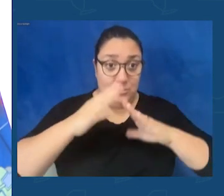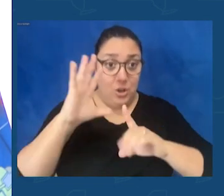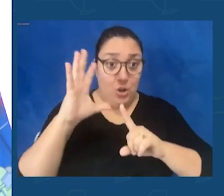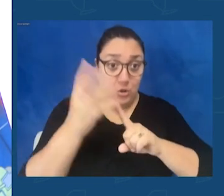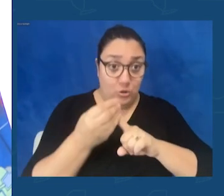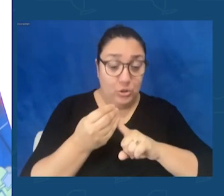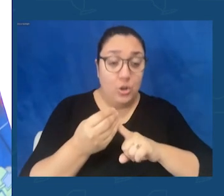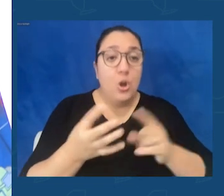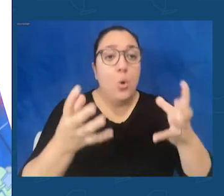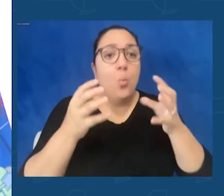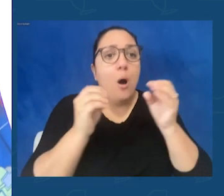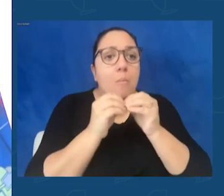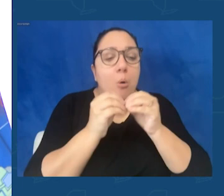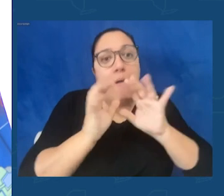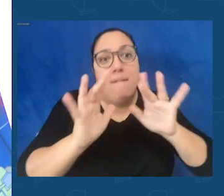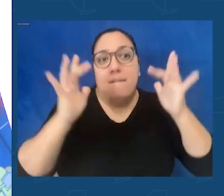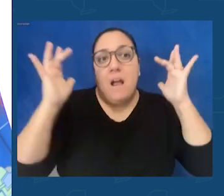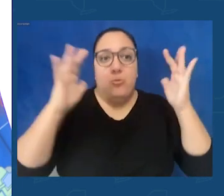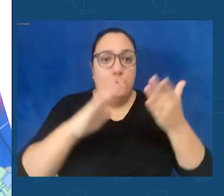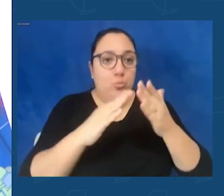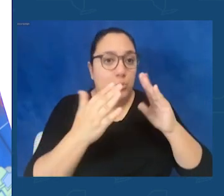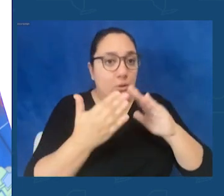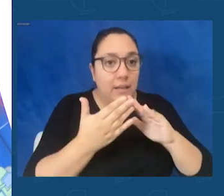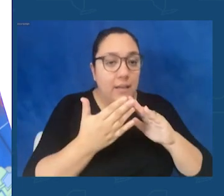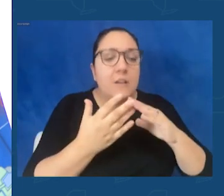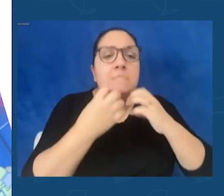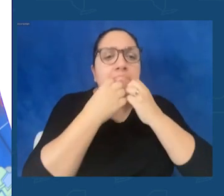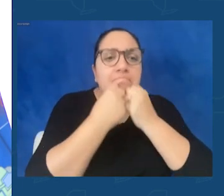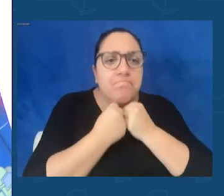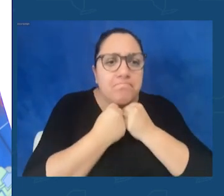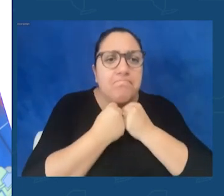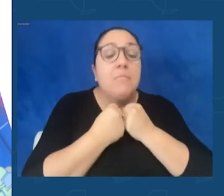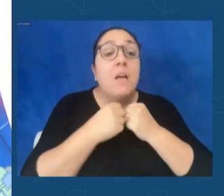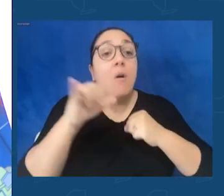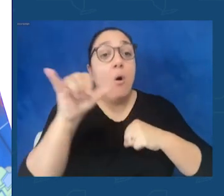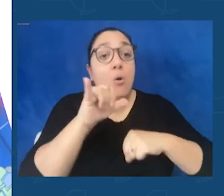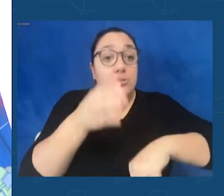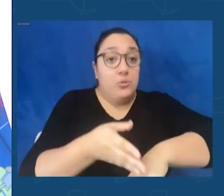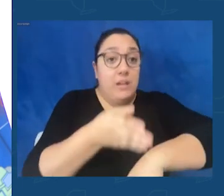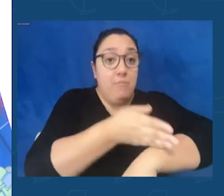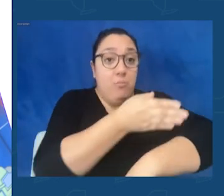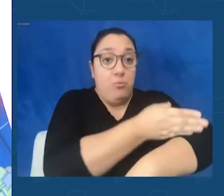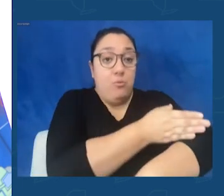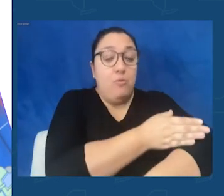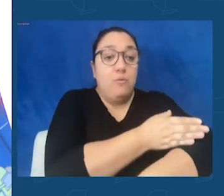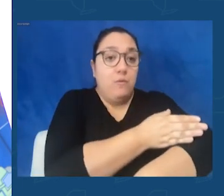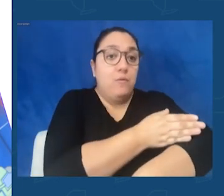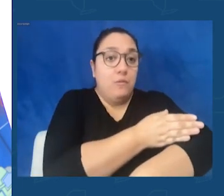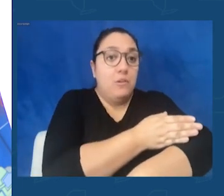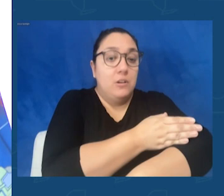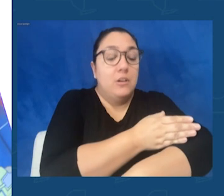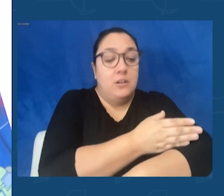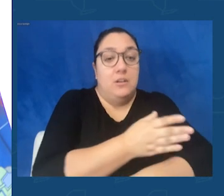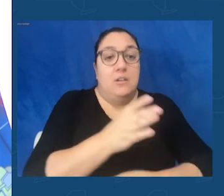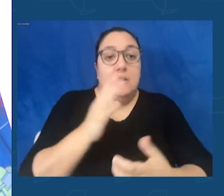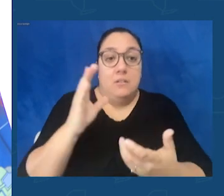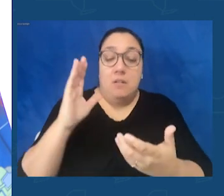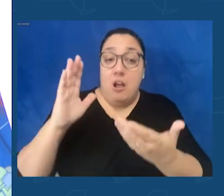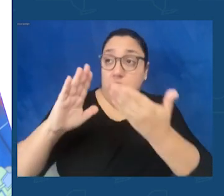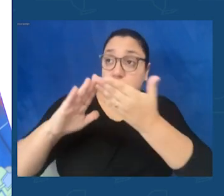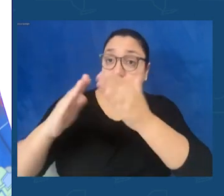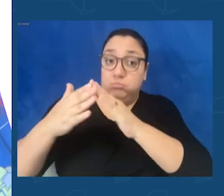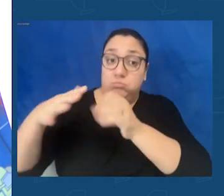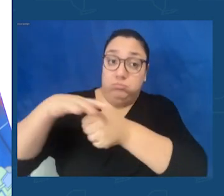only preserves, but improves upon the integrity of our historical, cultural, recreational, and